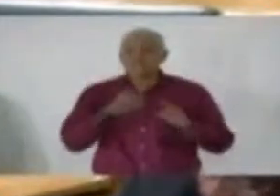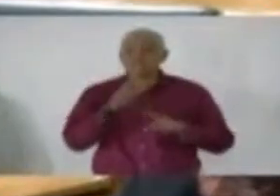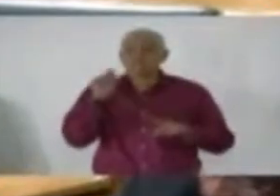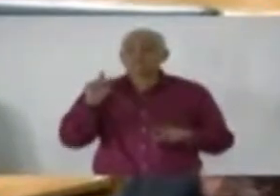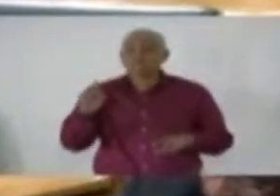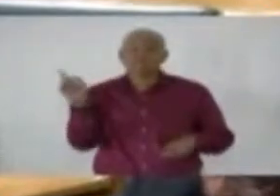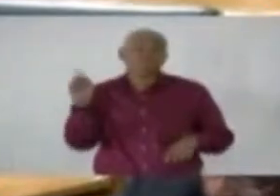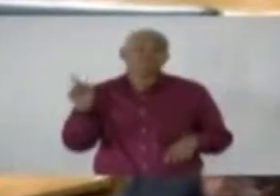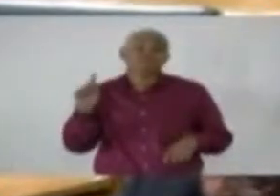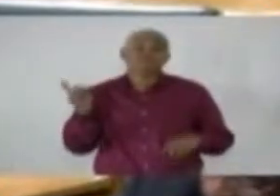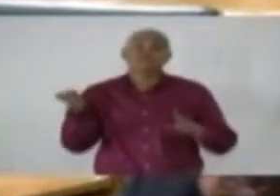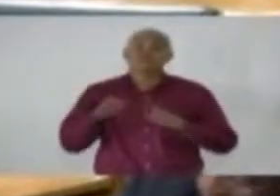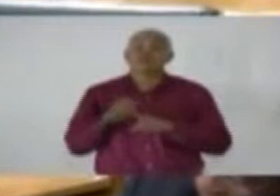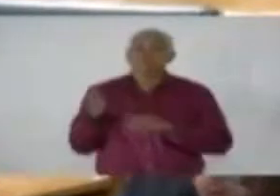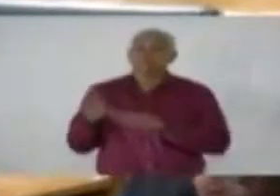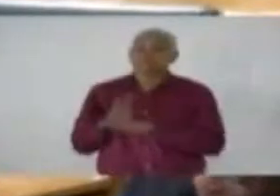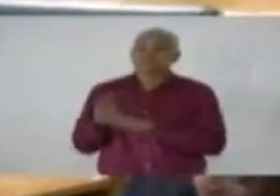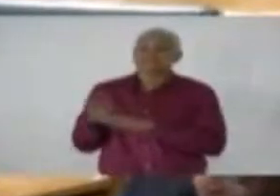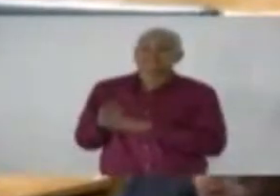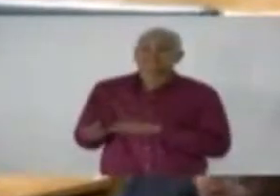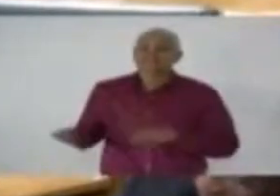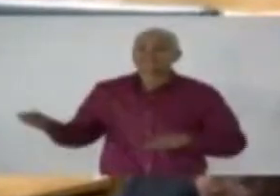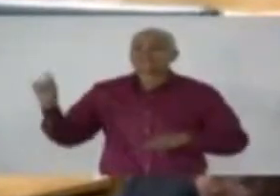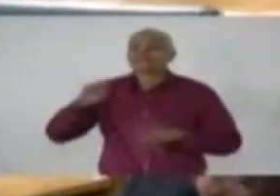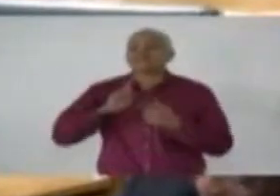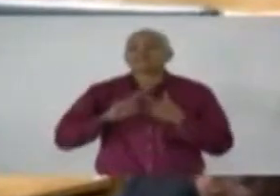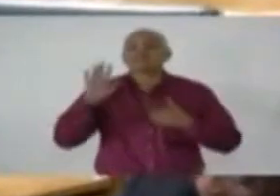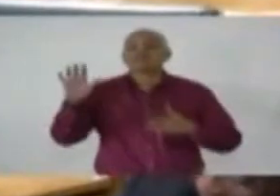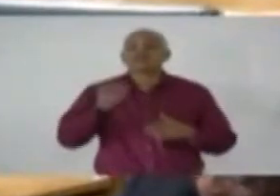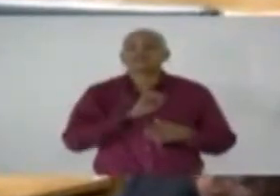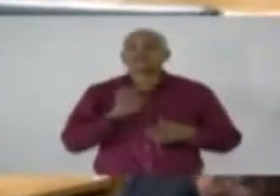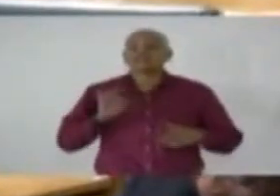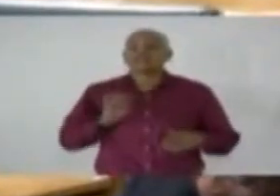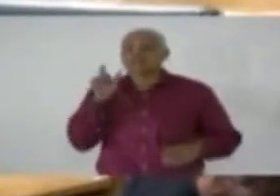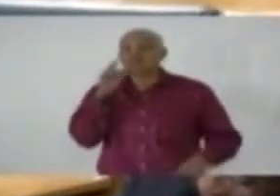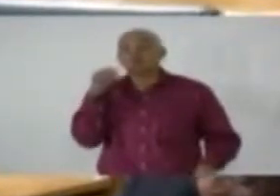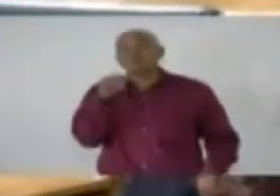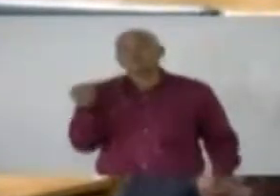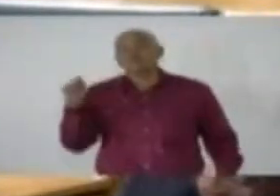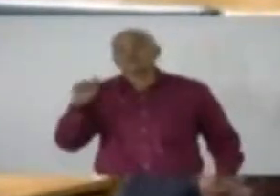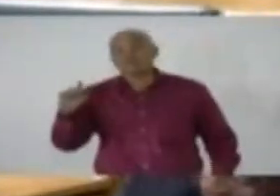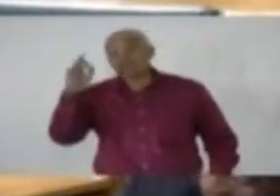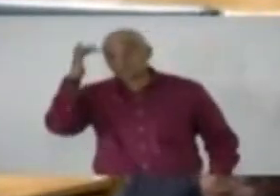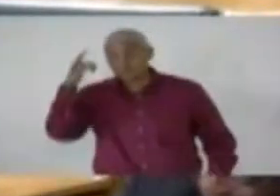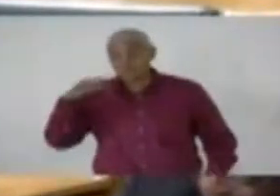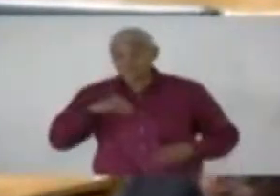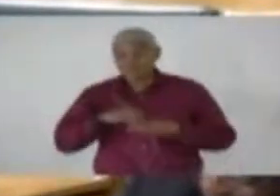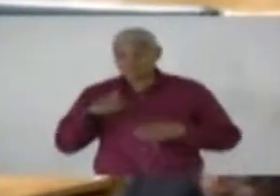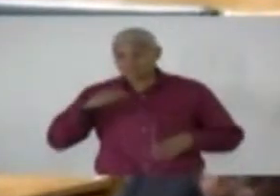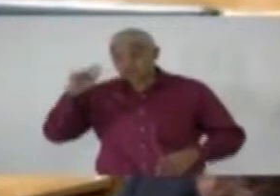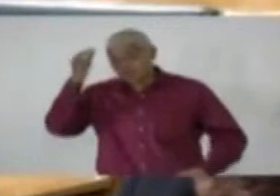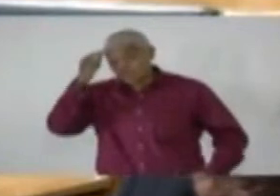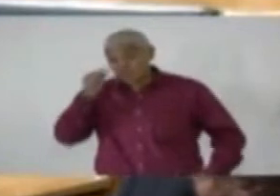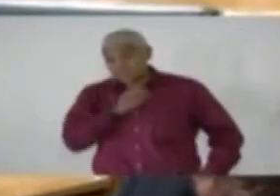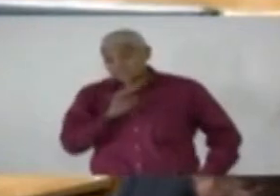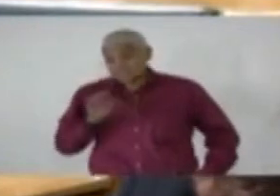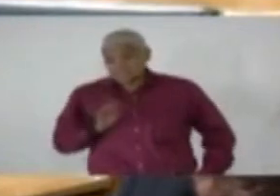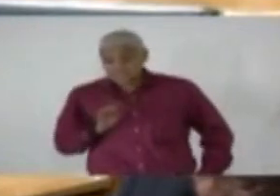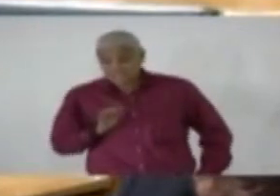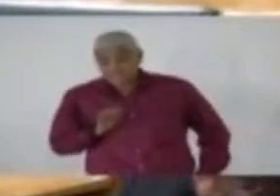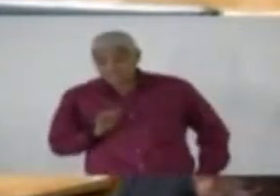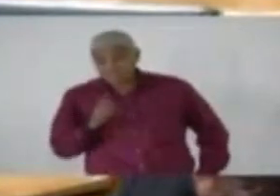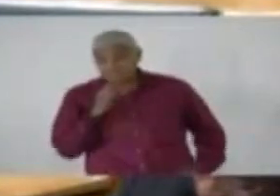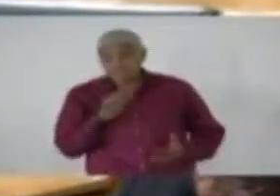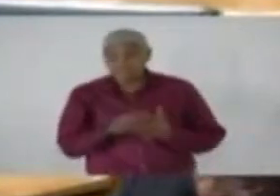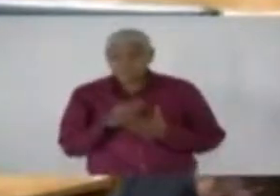taxes? No, it comes from businesses and their employees who pay taxes. Because even me, a government employee, the